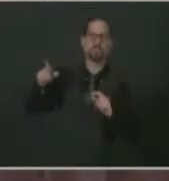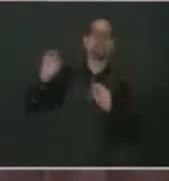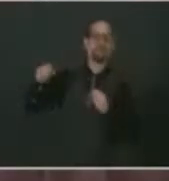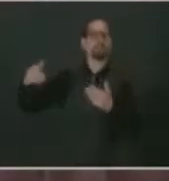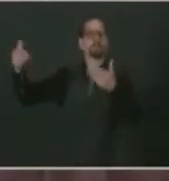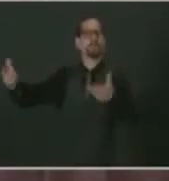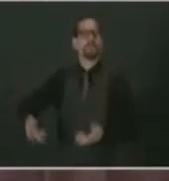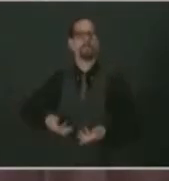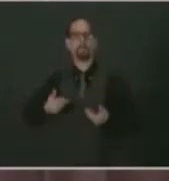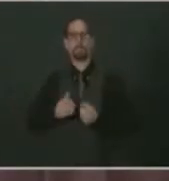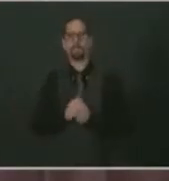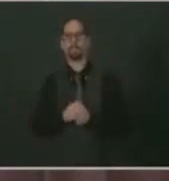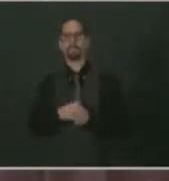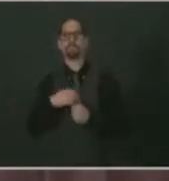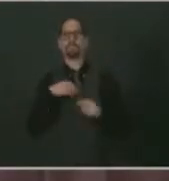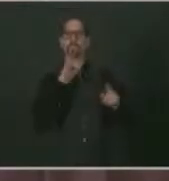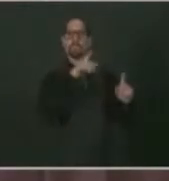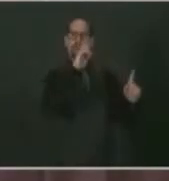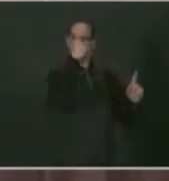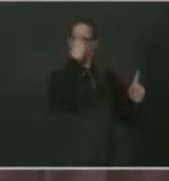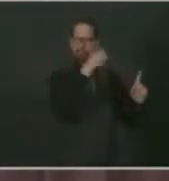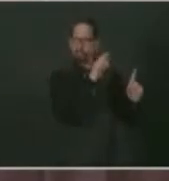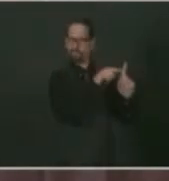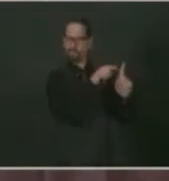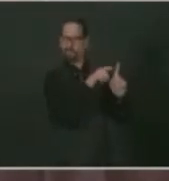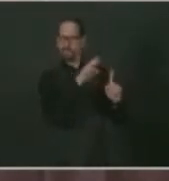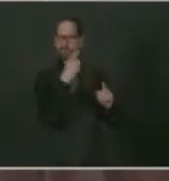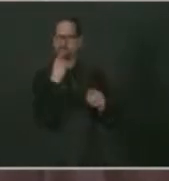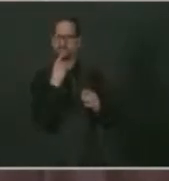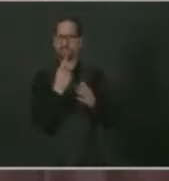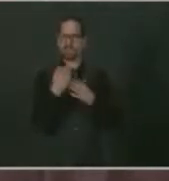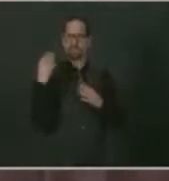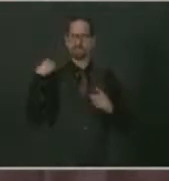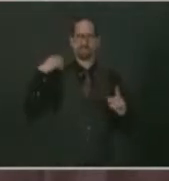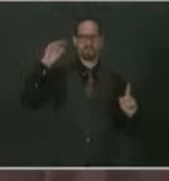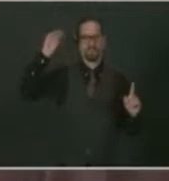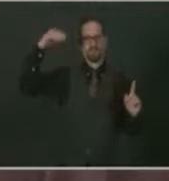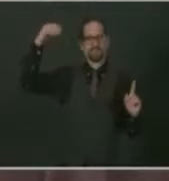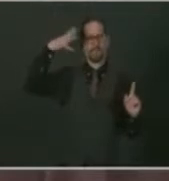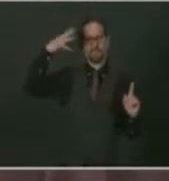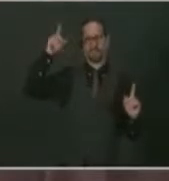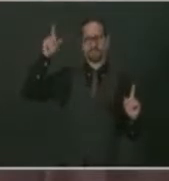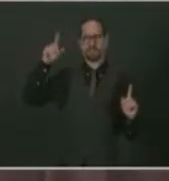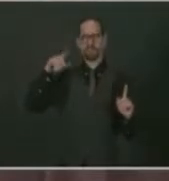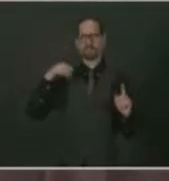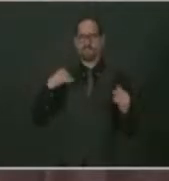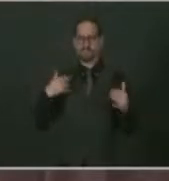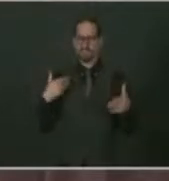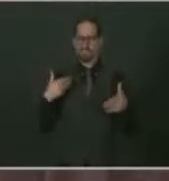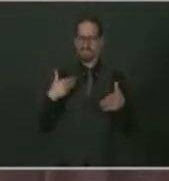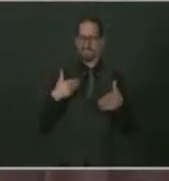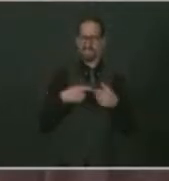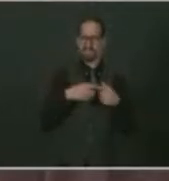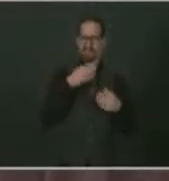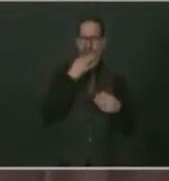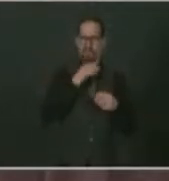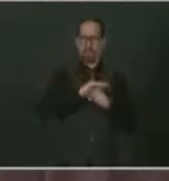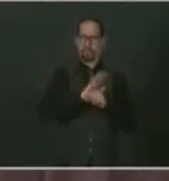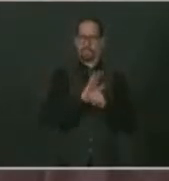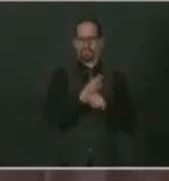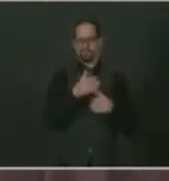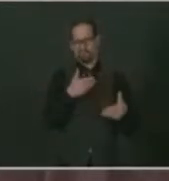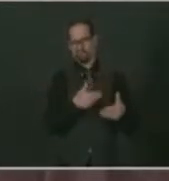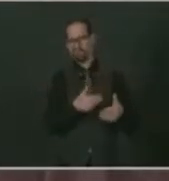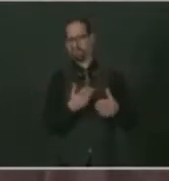Governor McKee, last week was Sunshine Week. I'm wondering, as we approach the end of the pandemic, the predecessor was towards the end,